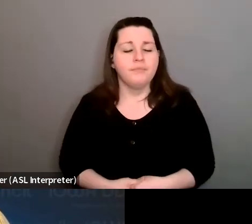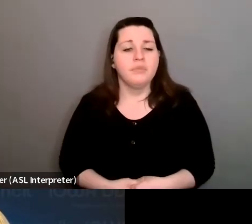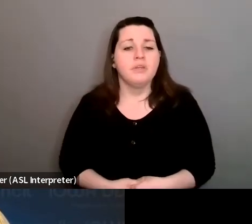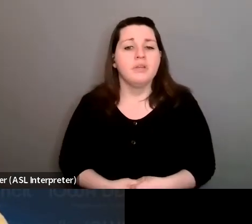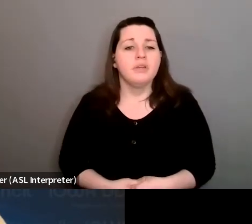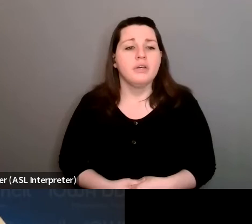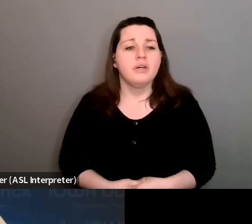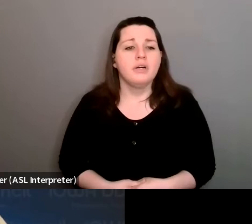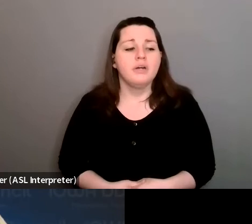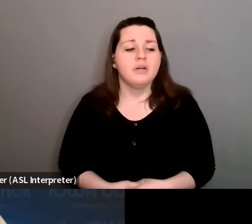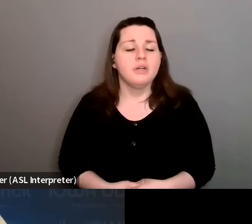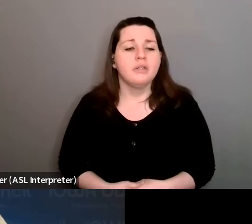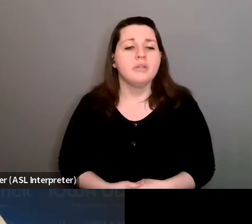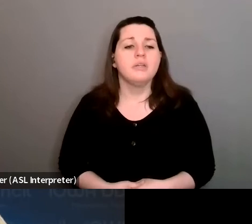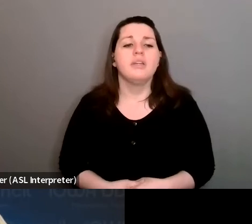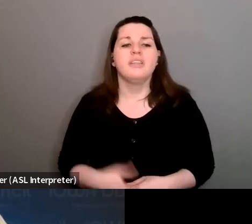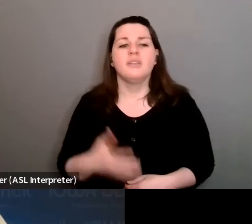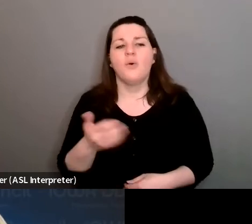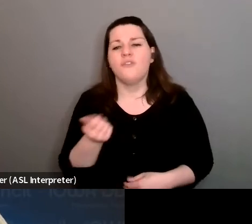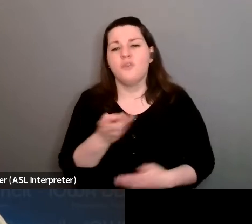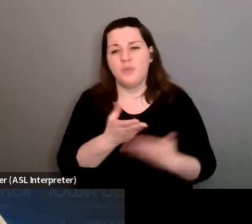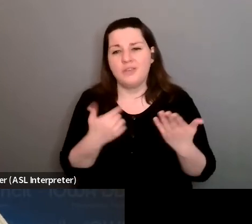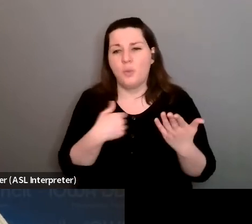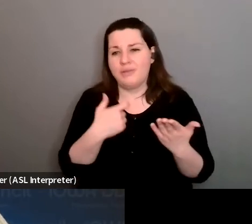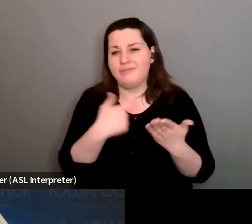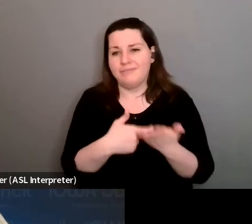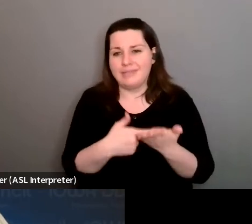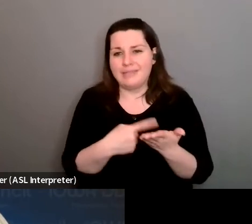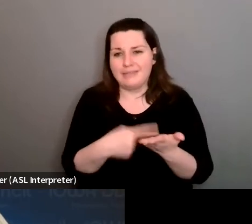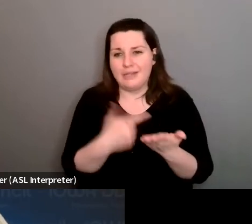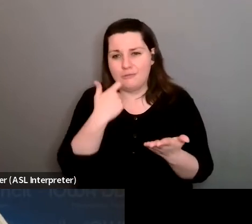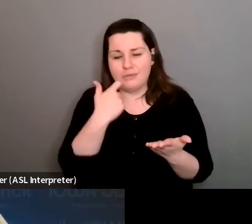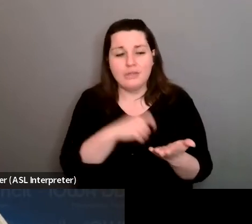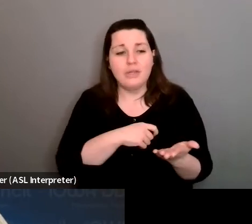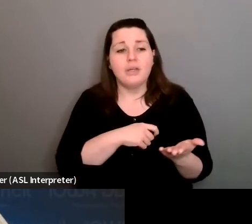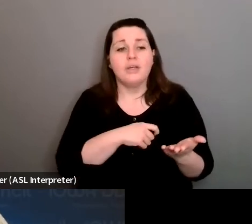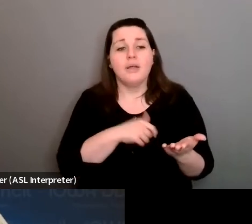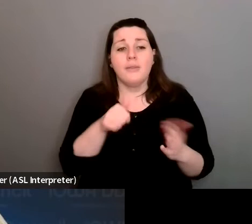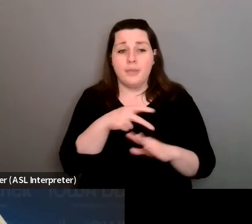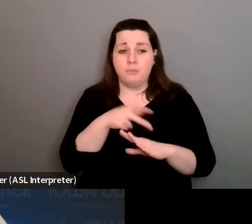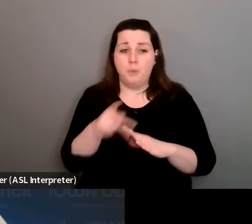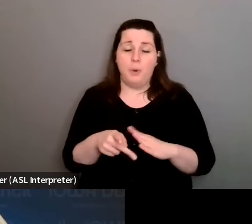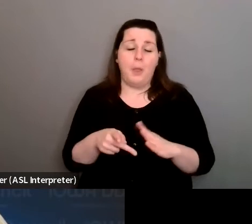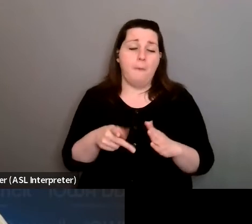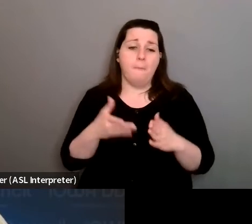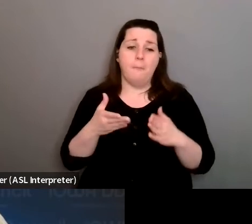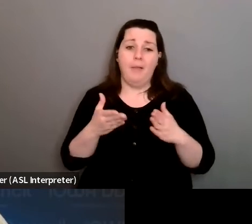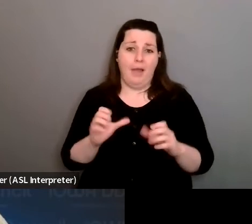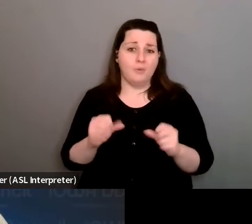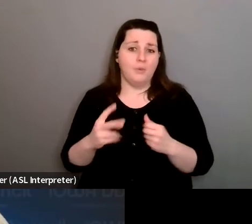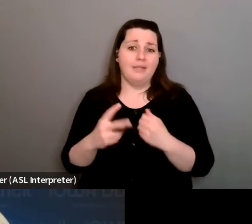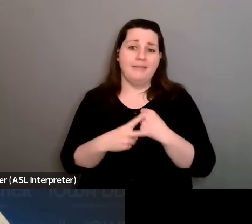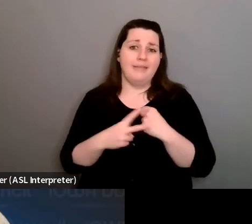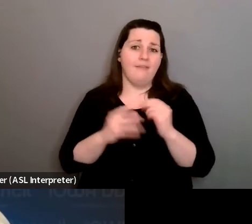chat. Just wanna highlight some of the things we've talked about. This program lets you save above the income limits for